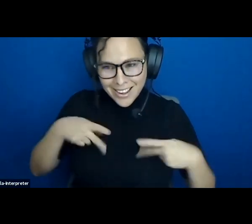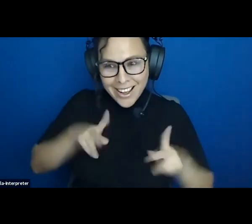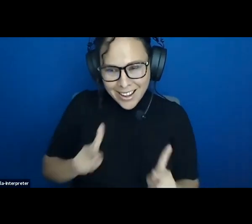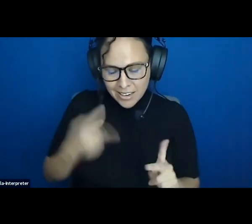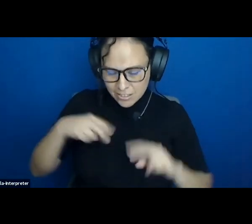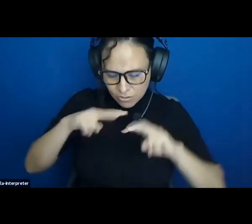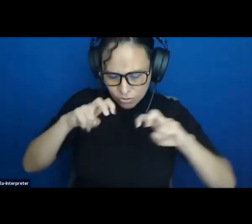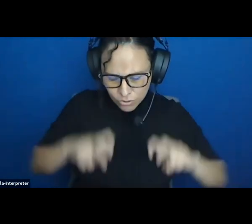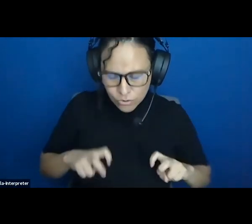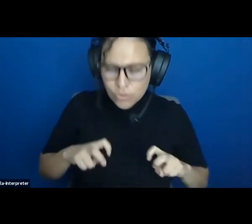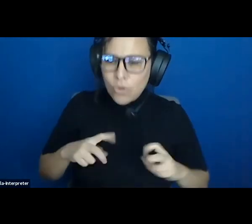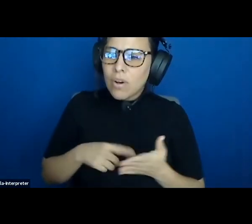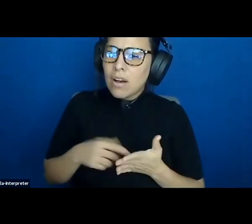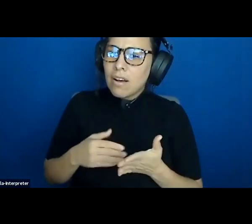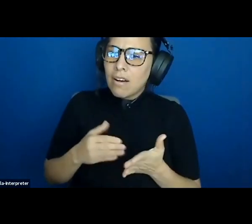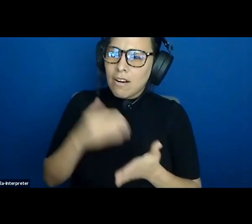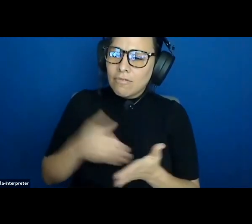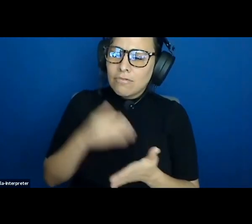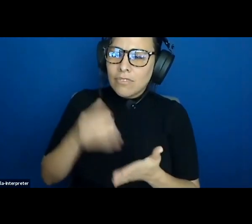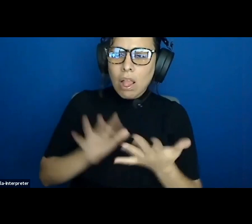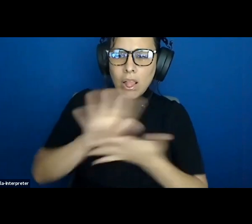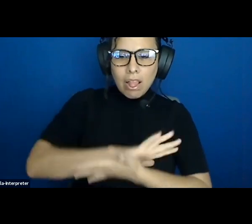usually overshadowed by her role as an editor.